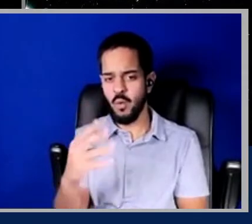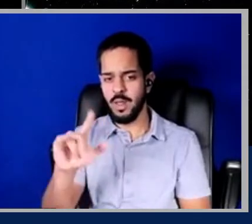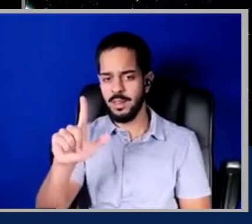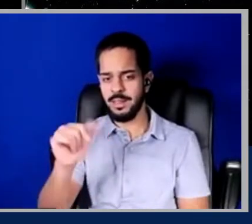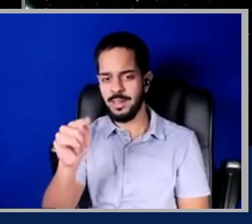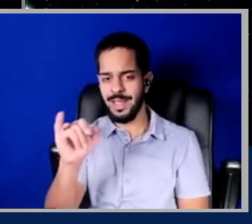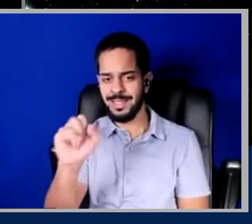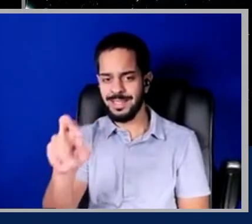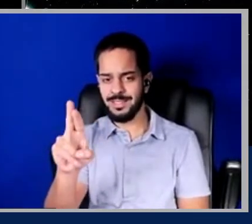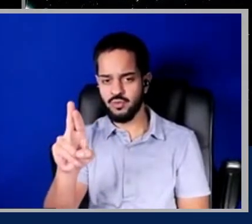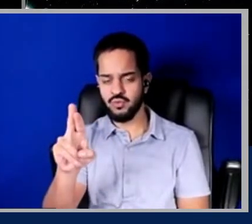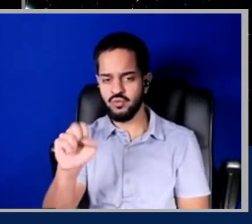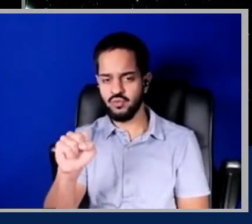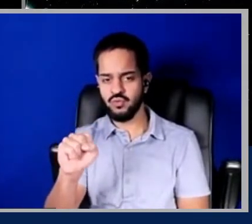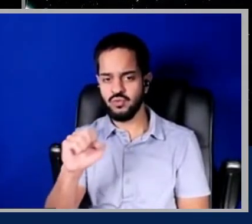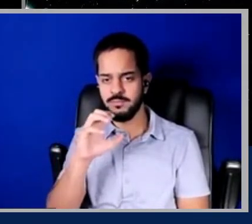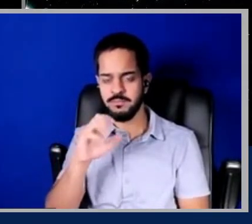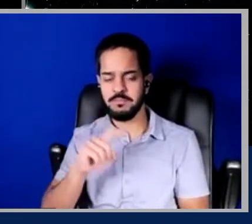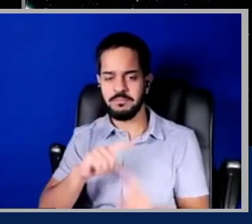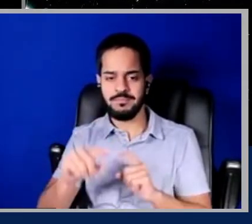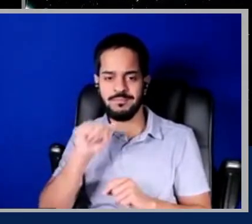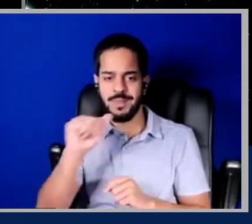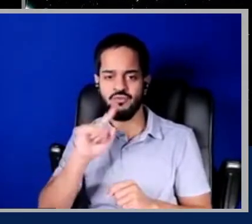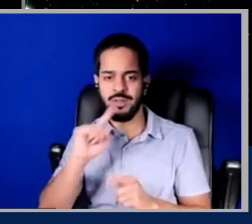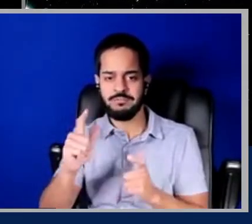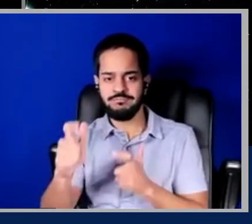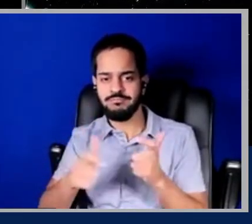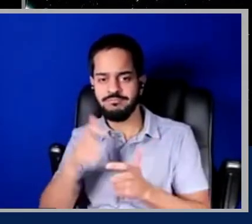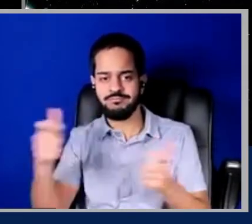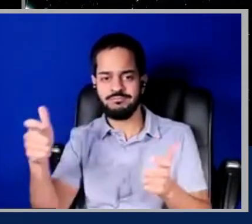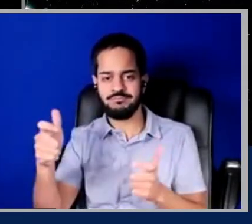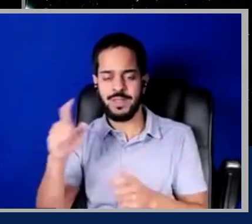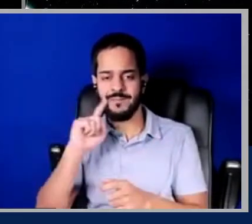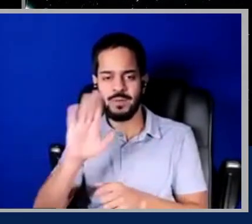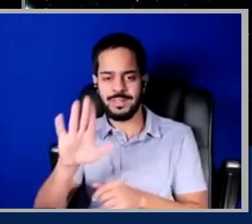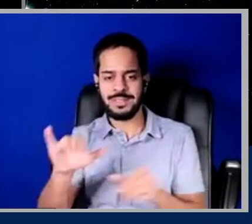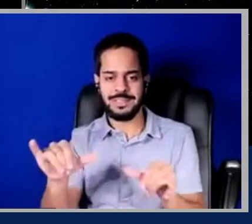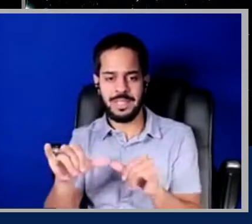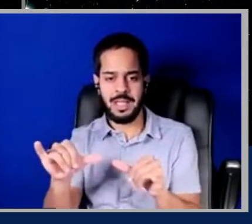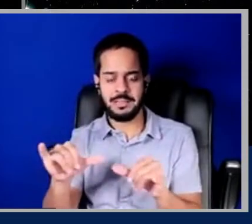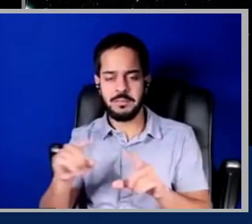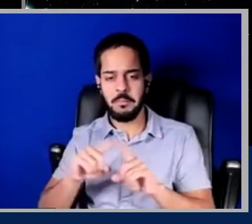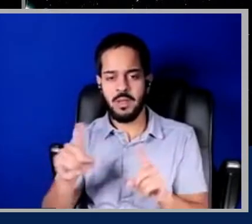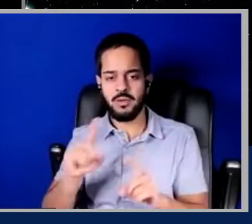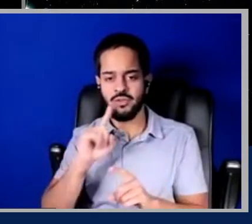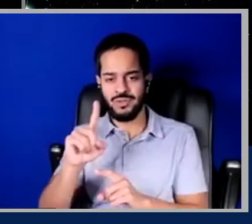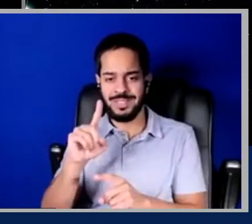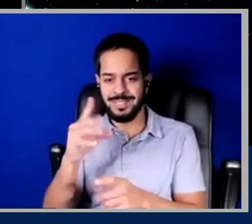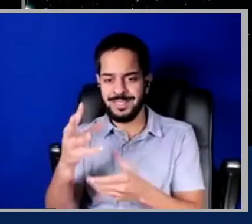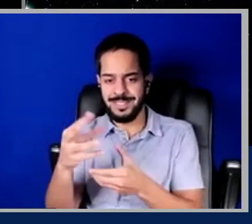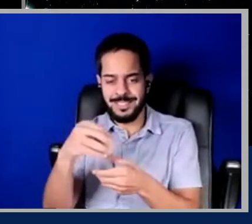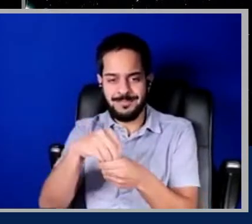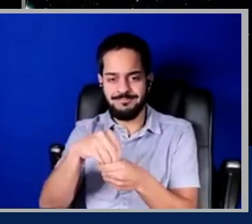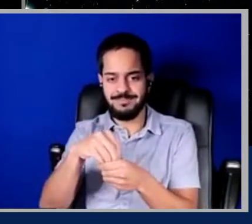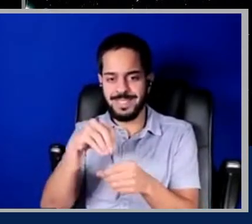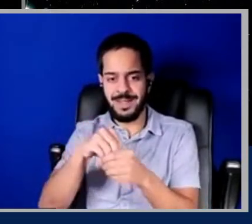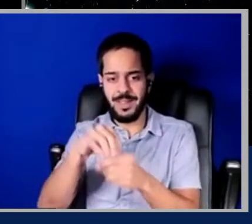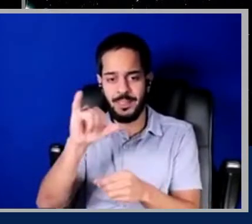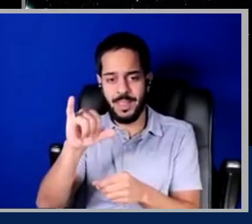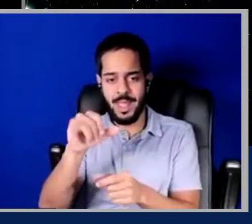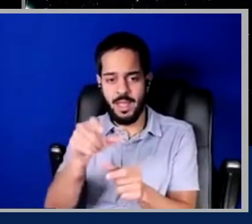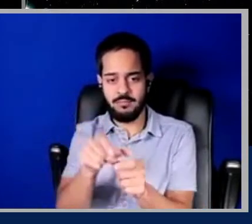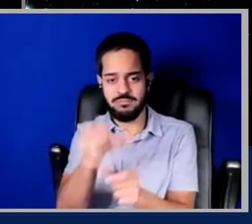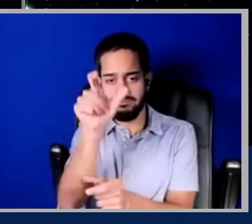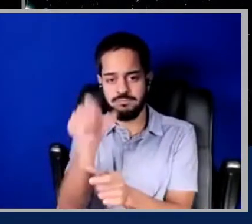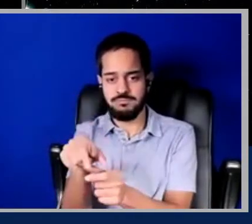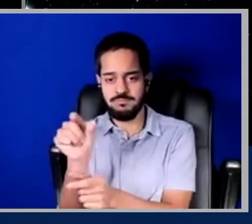not terribly huge in astronomical sizes. And tucked inside those tall columns of gas and